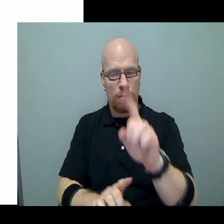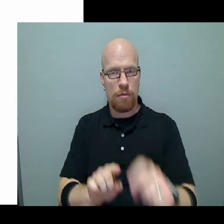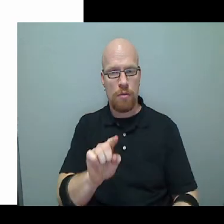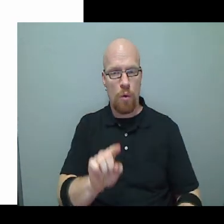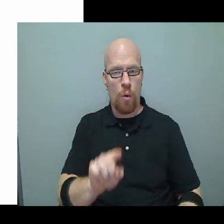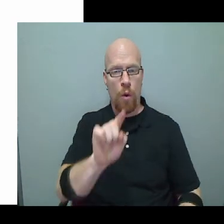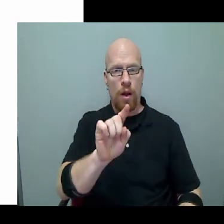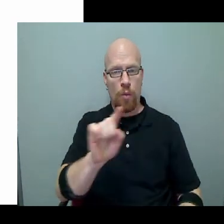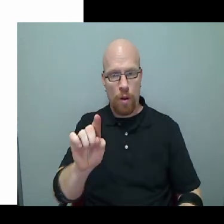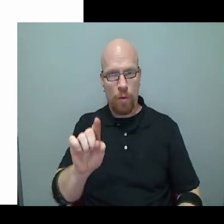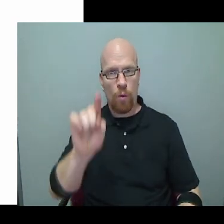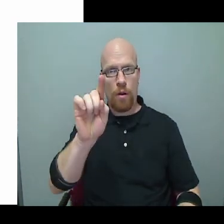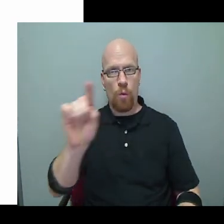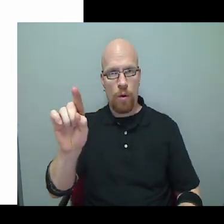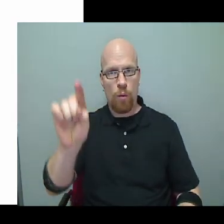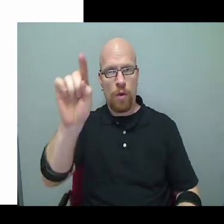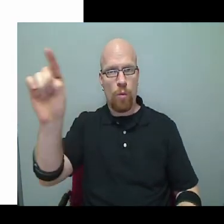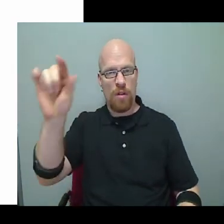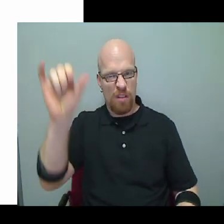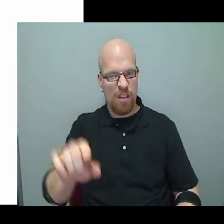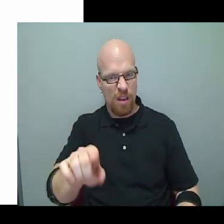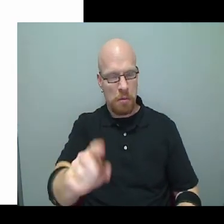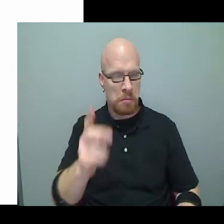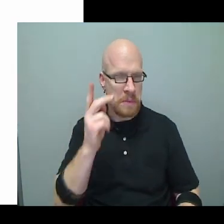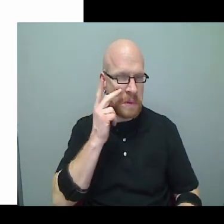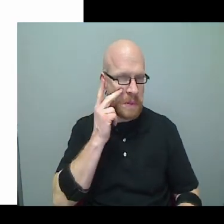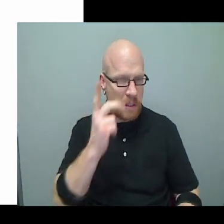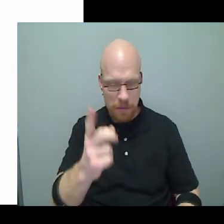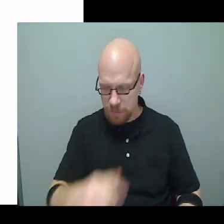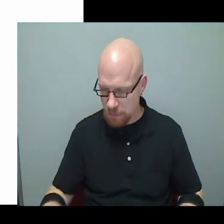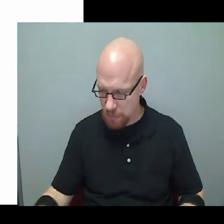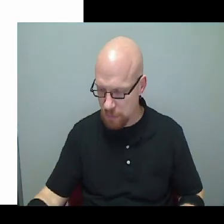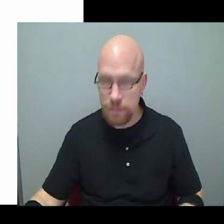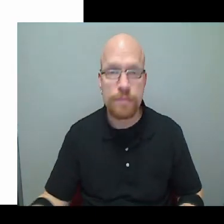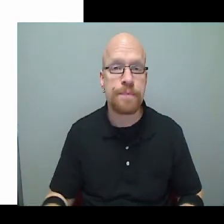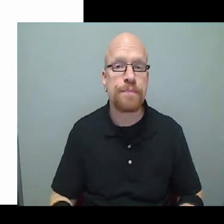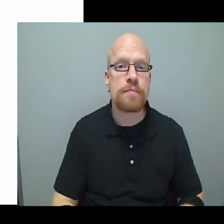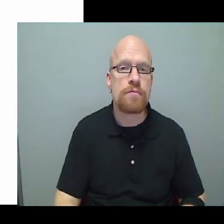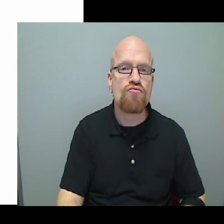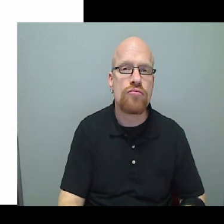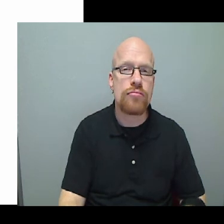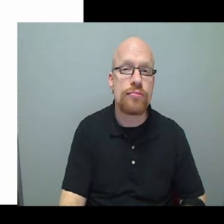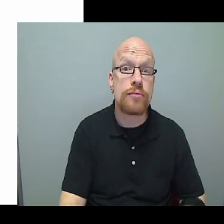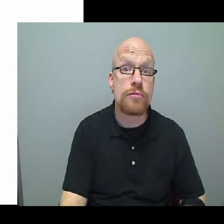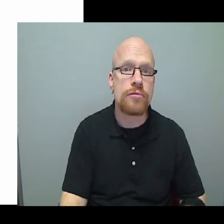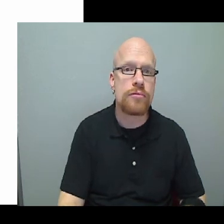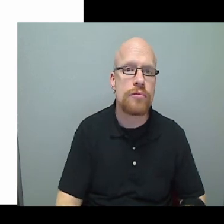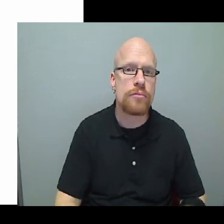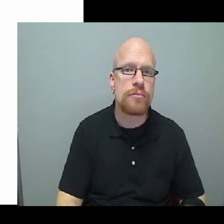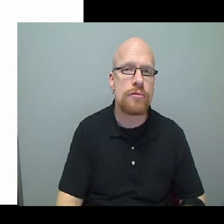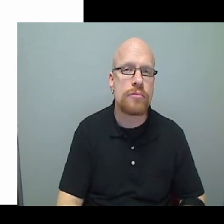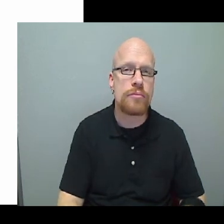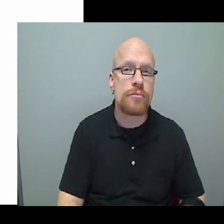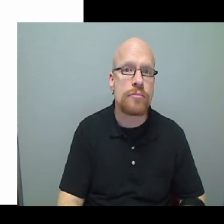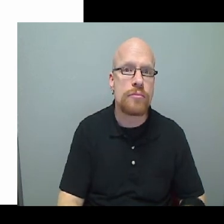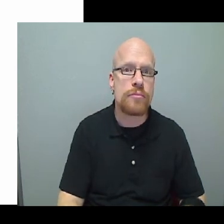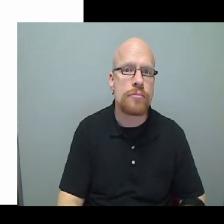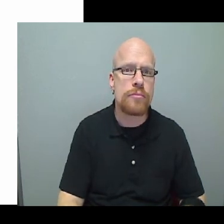again, is our direction, where to go. We're going to go up 1 over 1, up 1 over 1. You see what it looks like